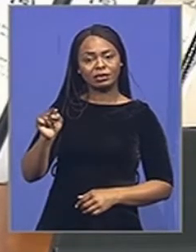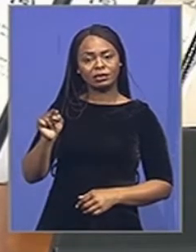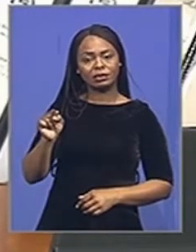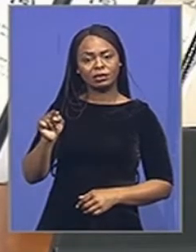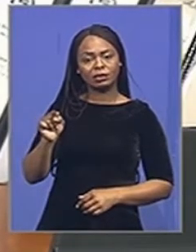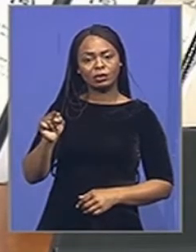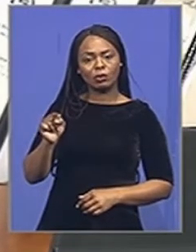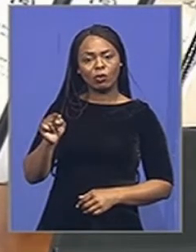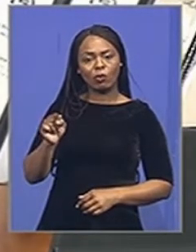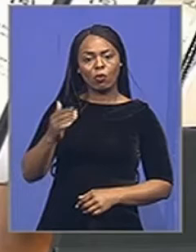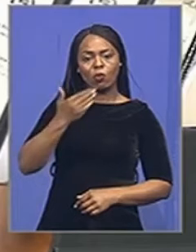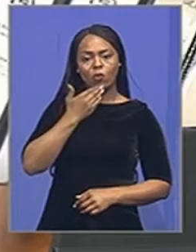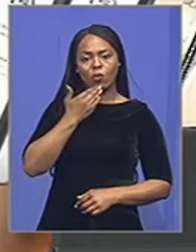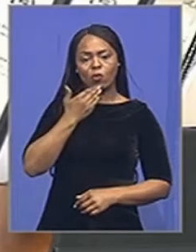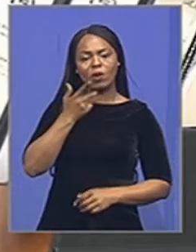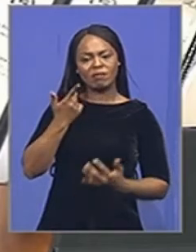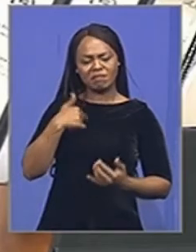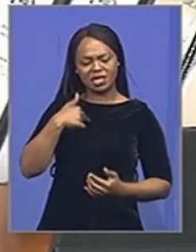to whom I had disclosed